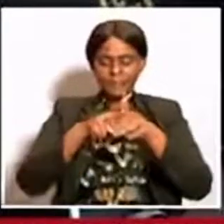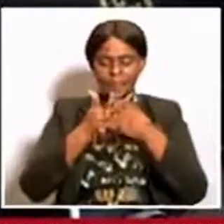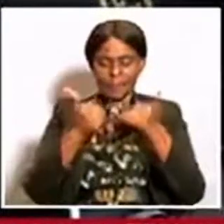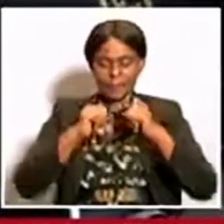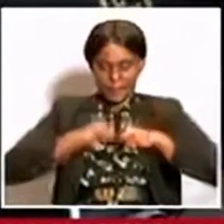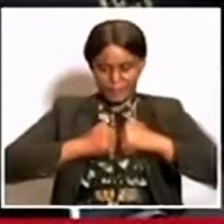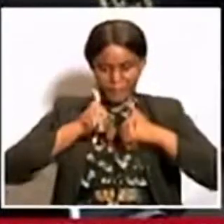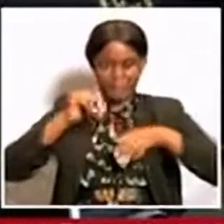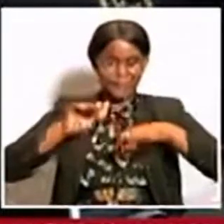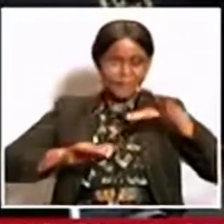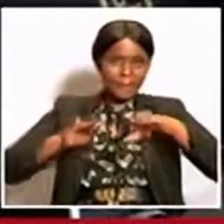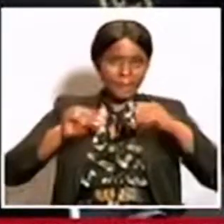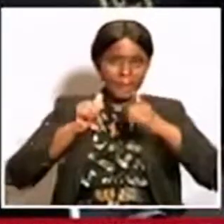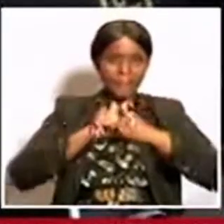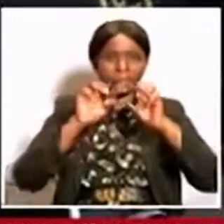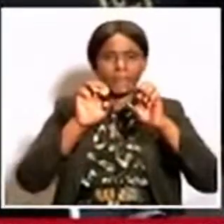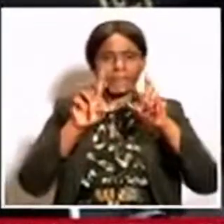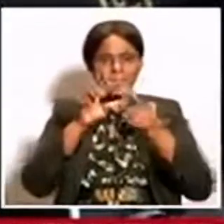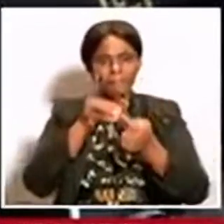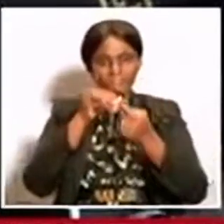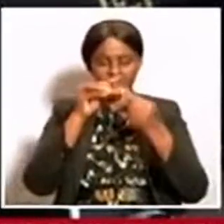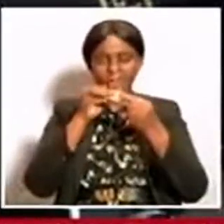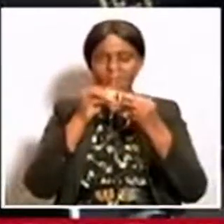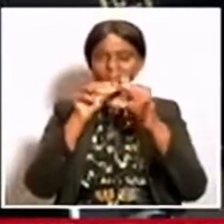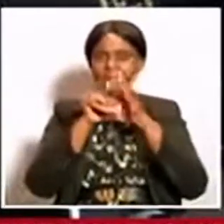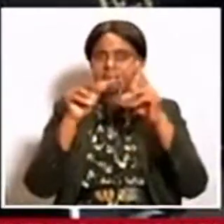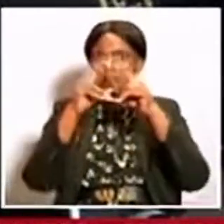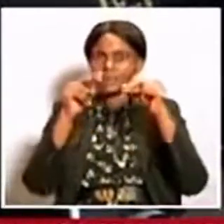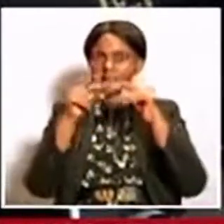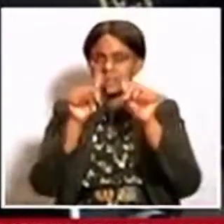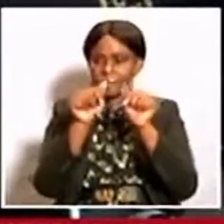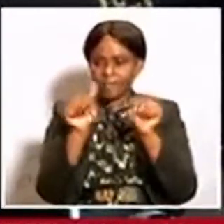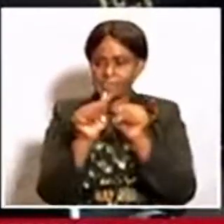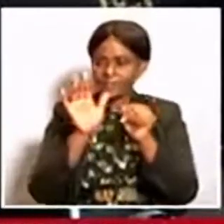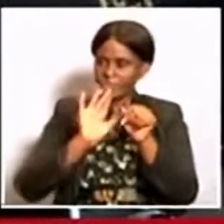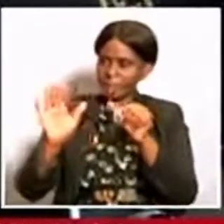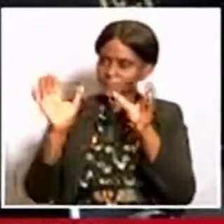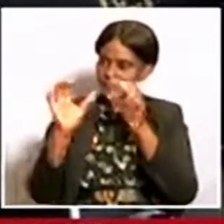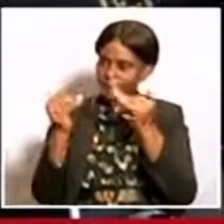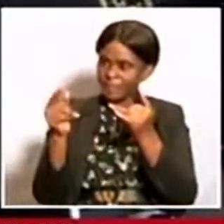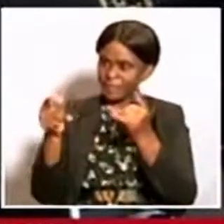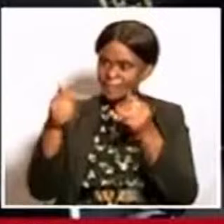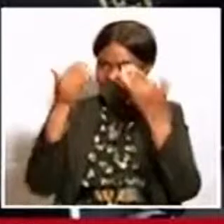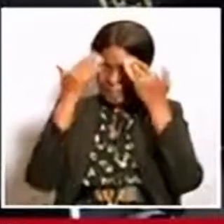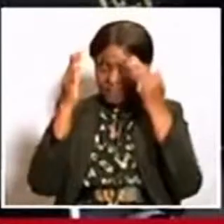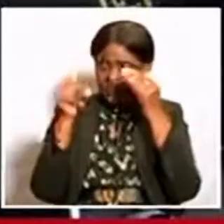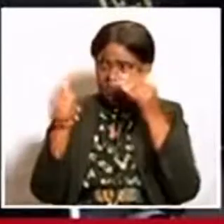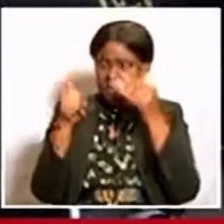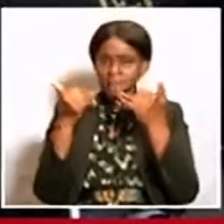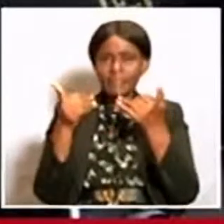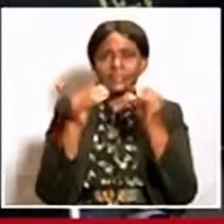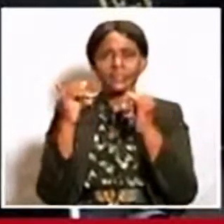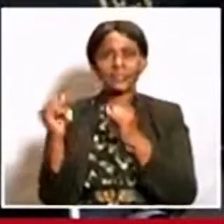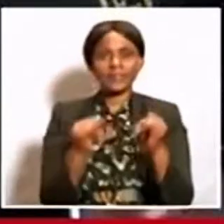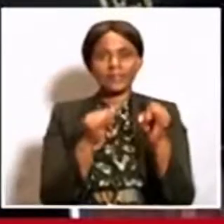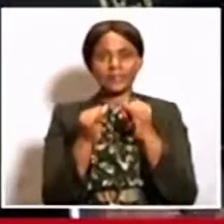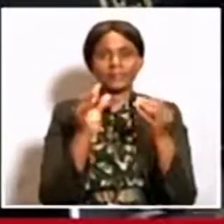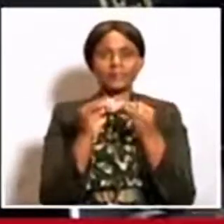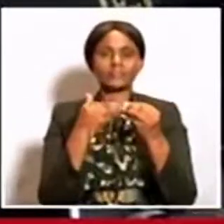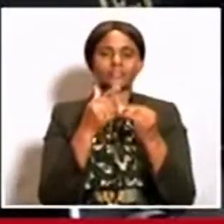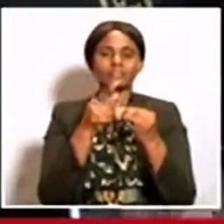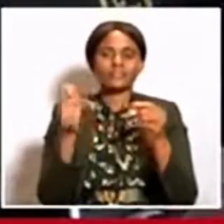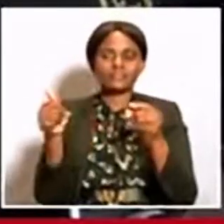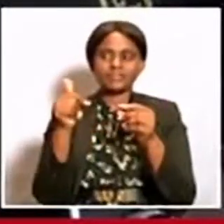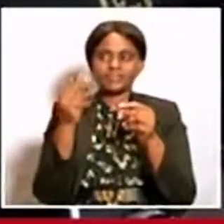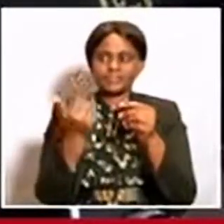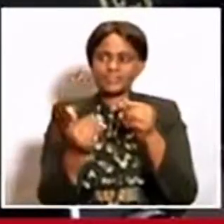we balance off in terms of education, especially in the rural area. Is your council aware? Are you actually implementing that? And are